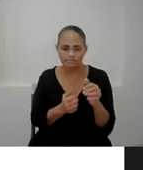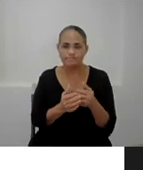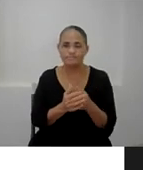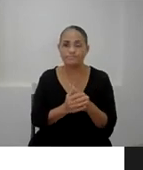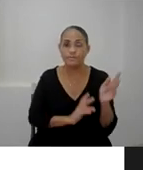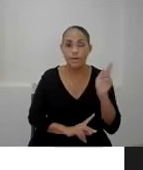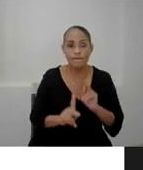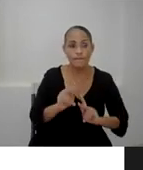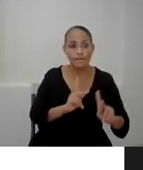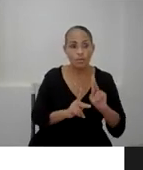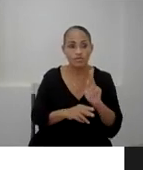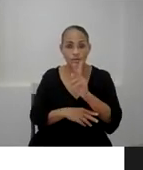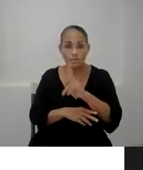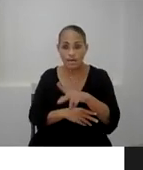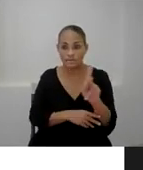Person-centered passports.